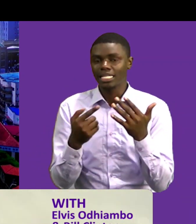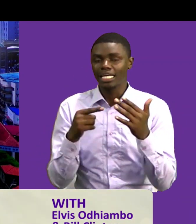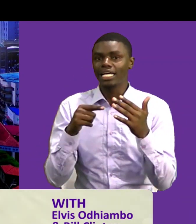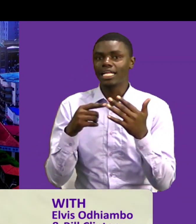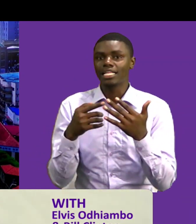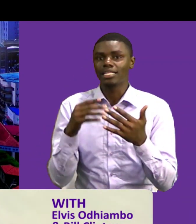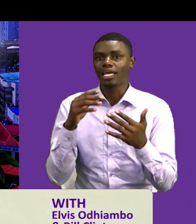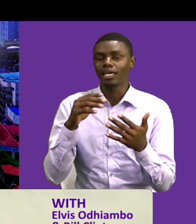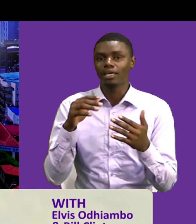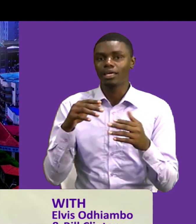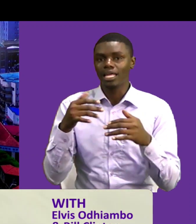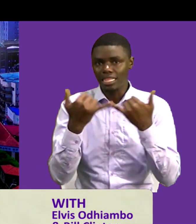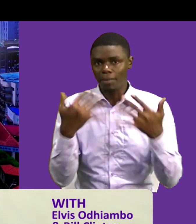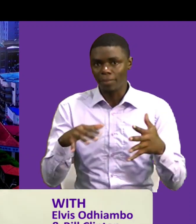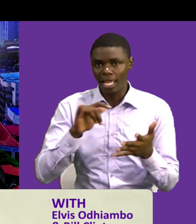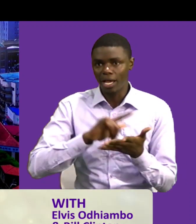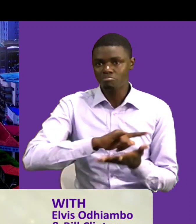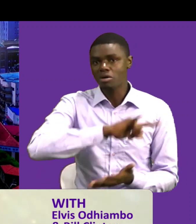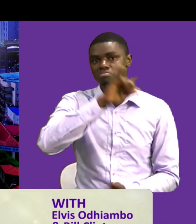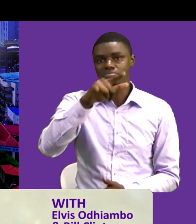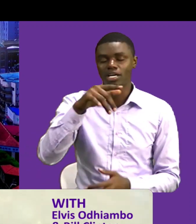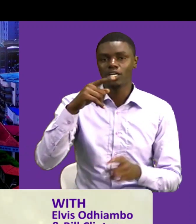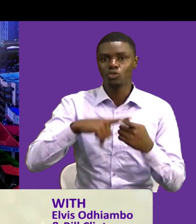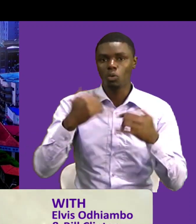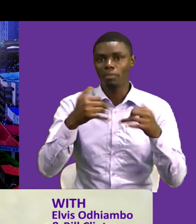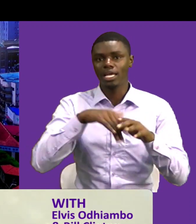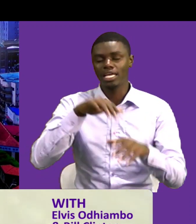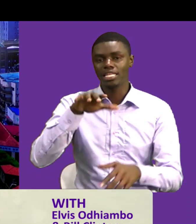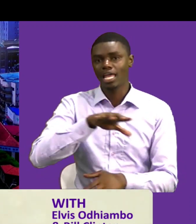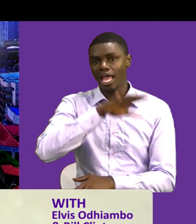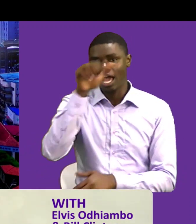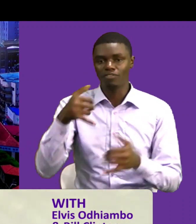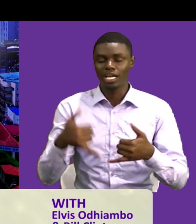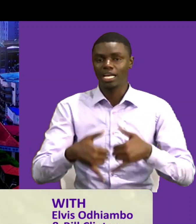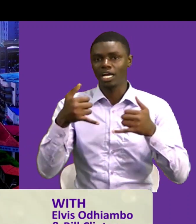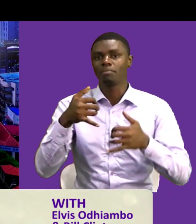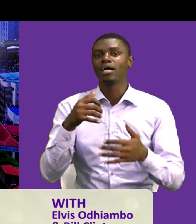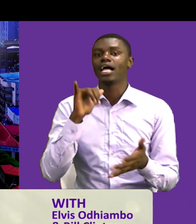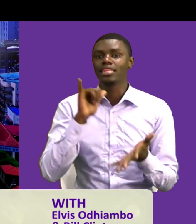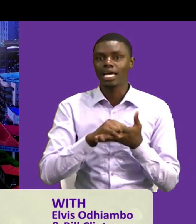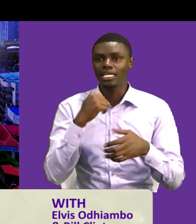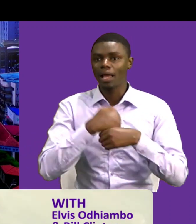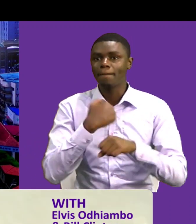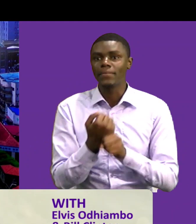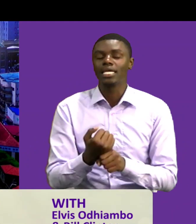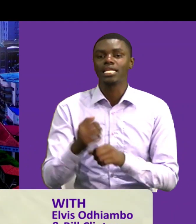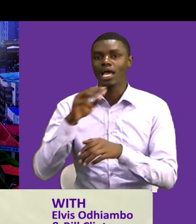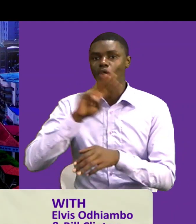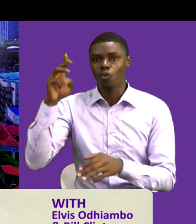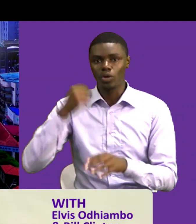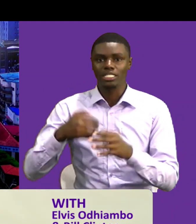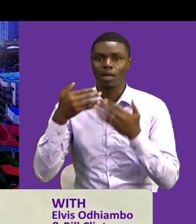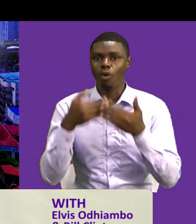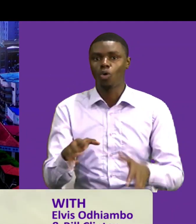the departure of their players to play in the AFCON. I think really costed West Ham those 3 points.